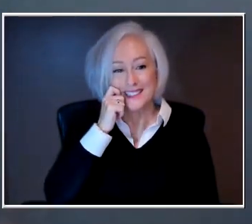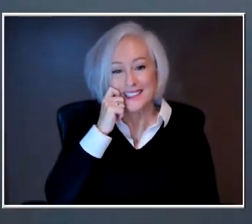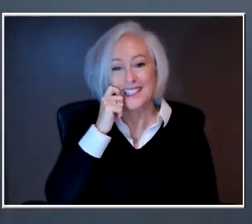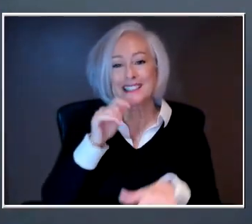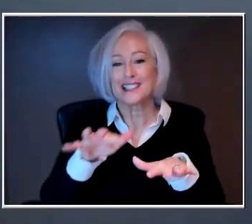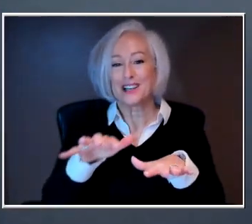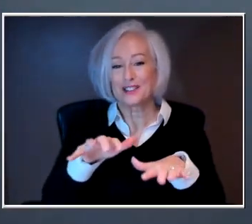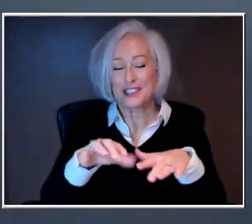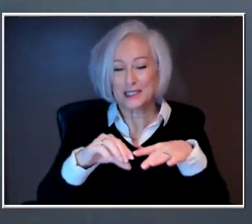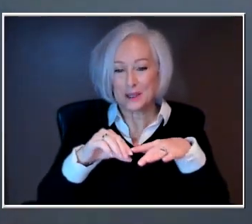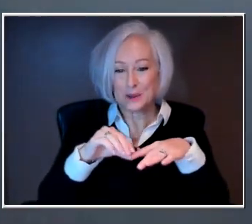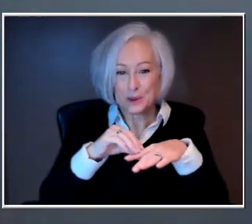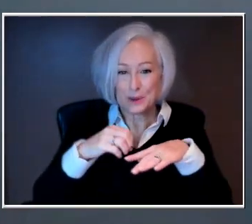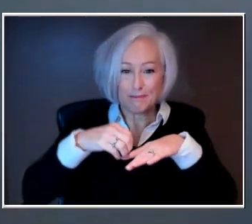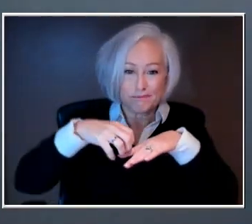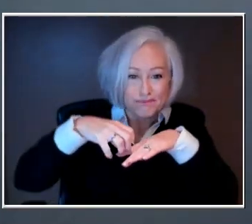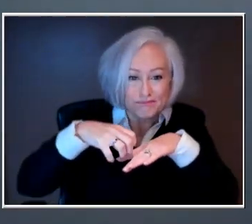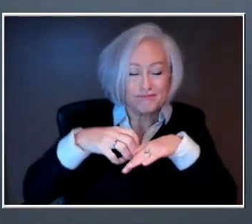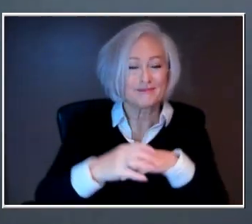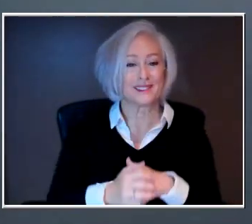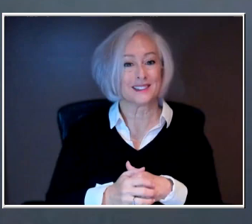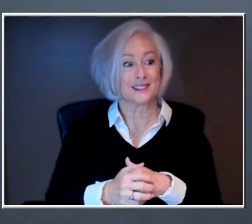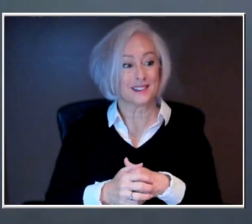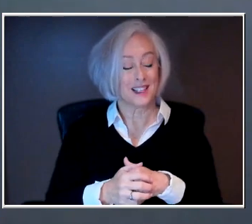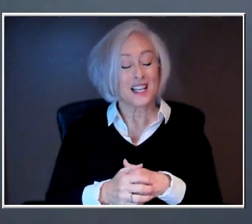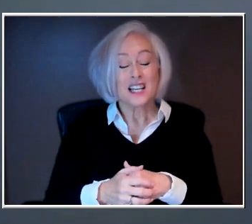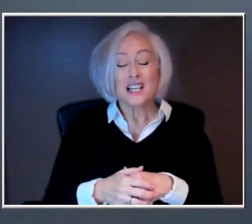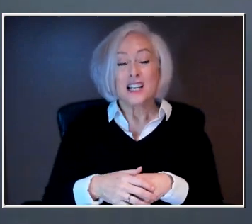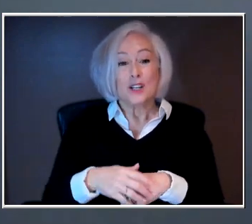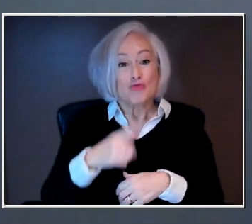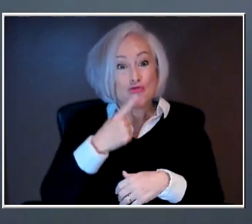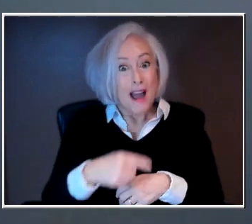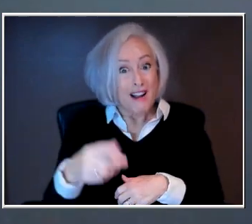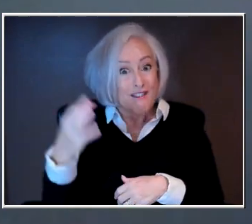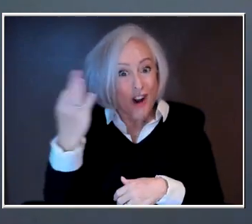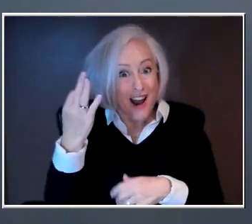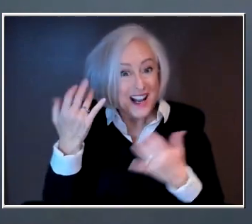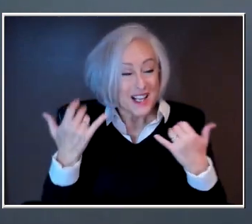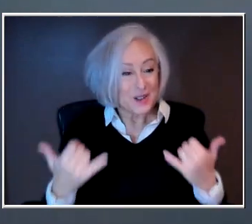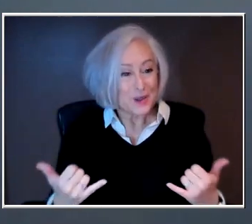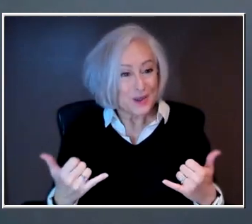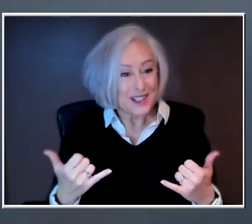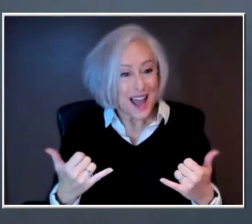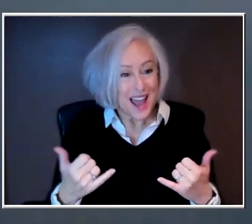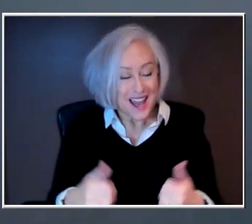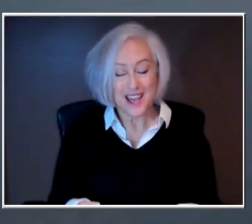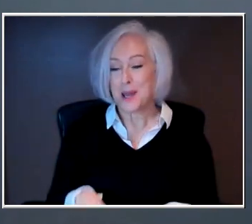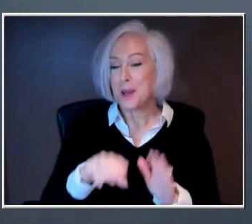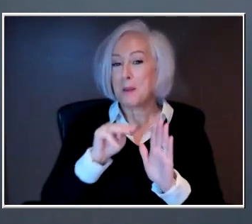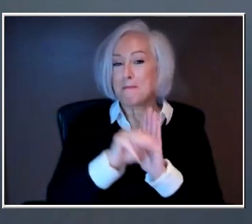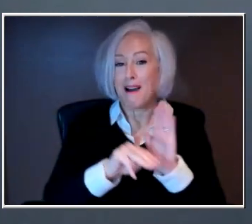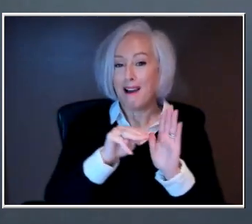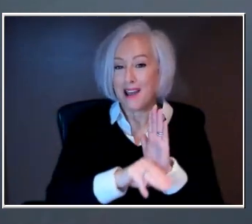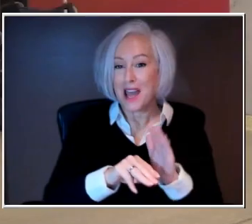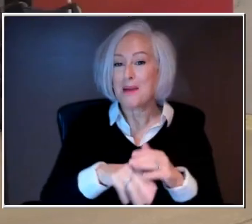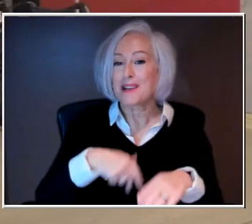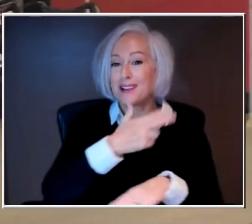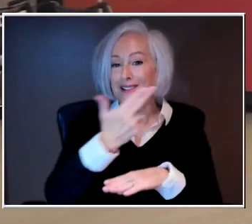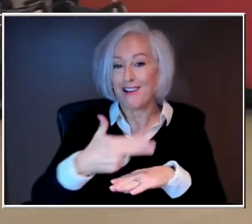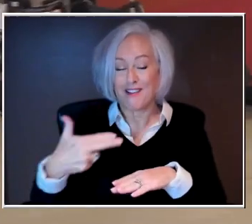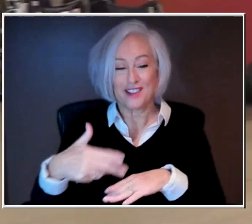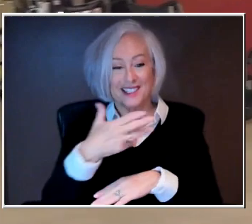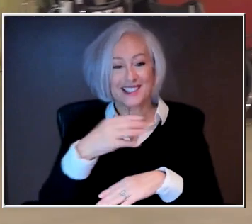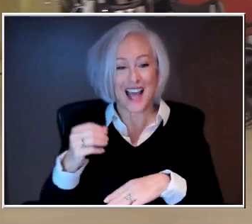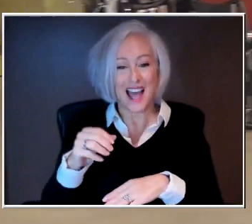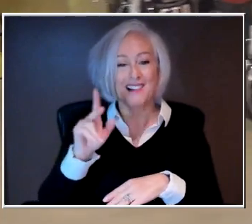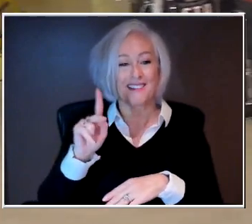Friday. The Chiefs start their playoff run against the Dolphins tomorrow night, and both teams will also be battling Mother Nature. The University of Kansas